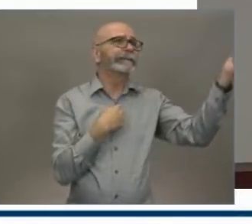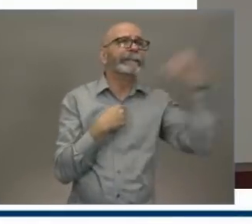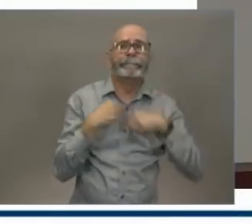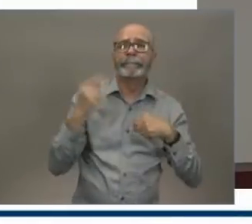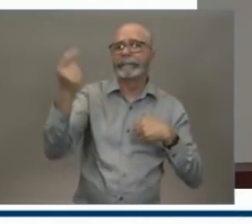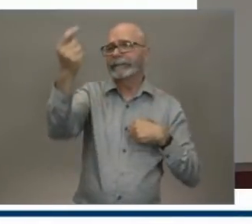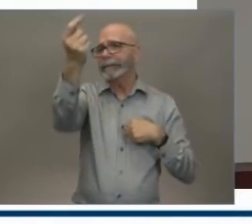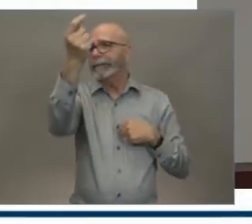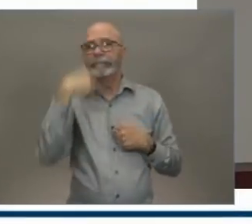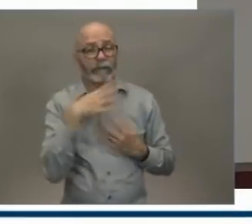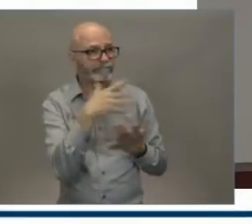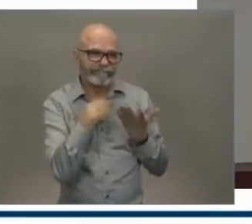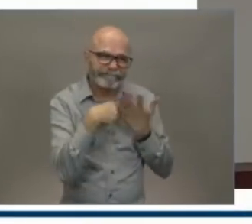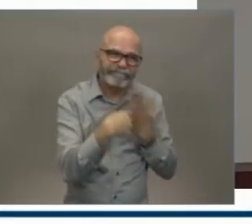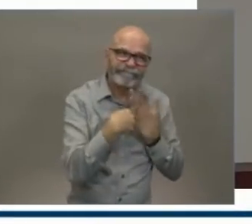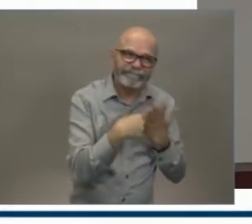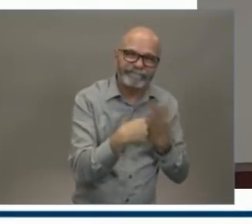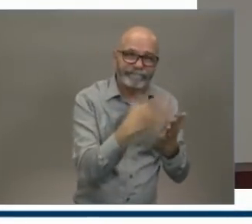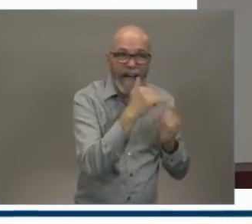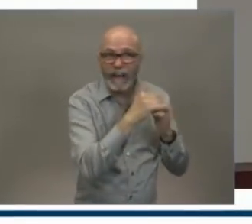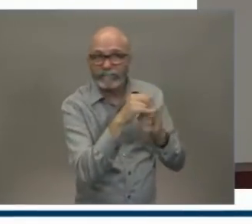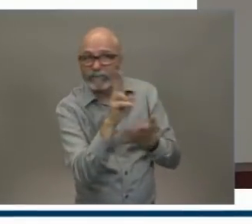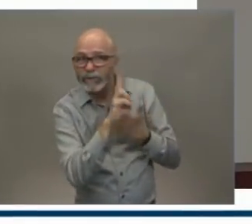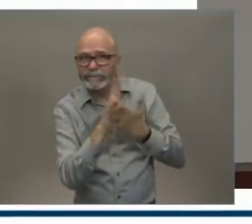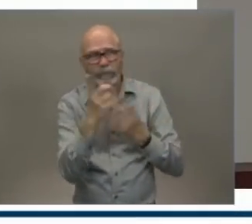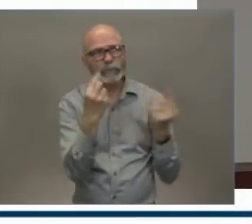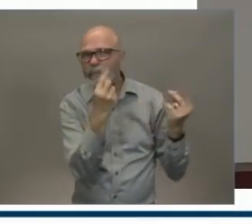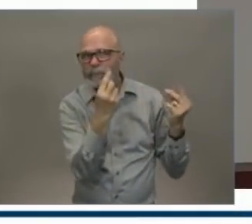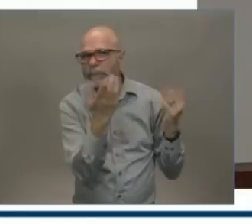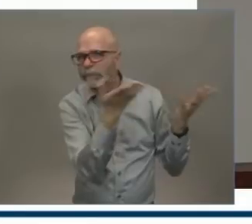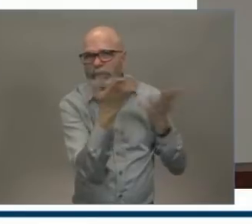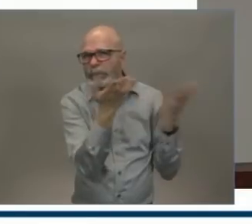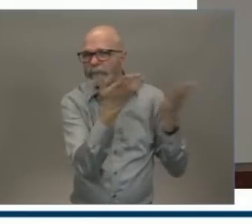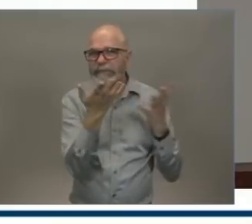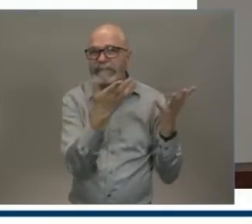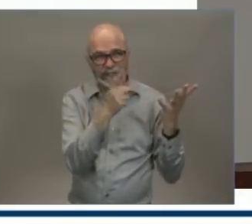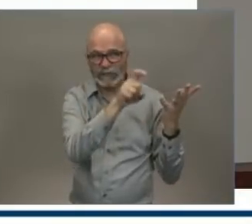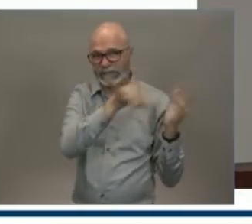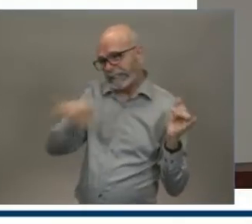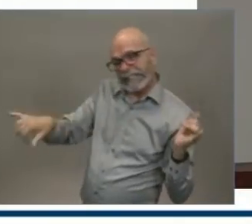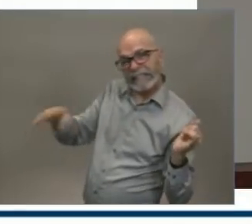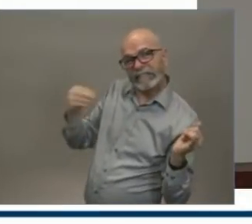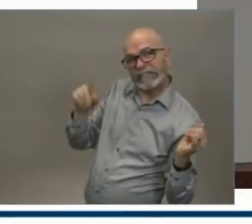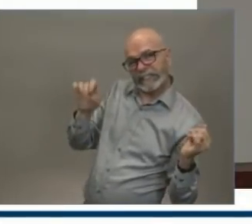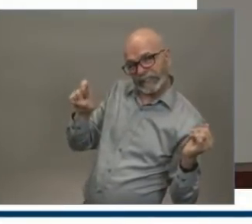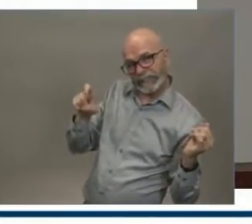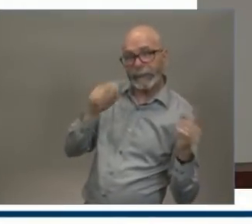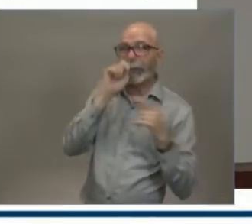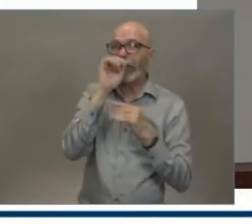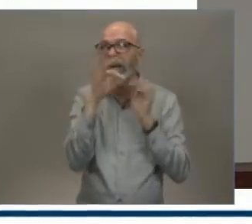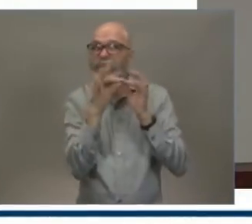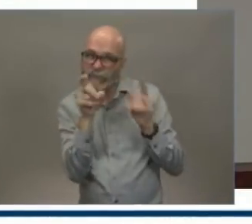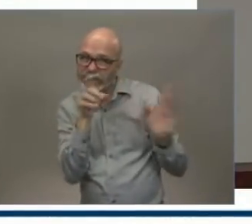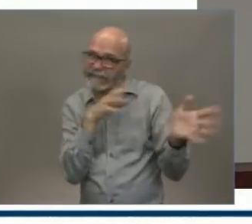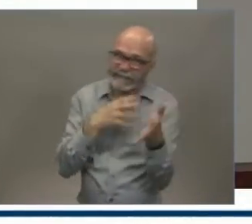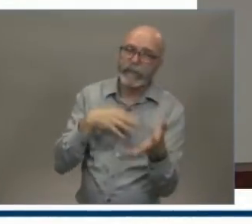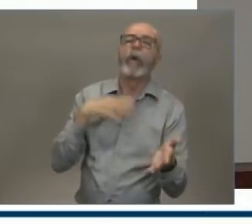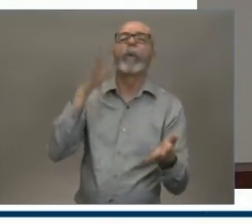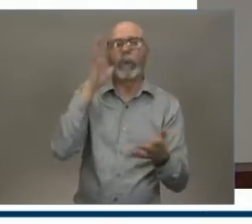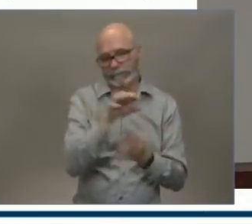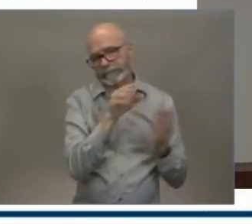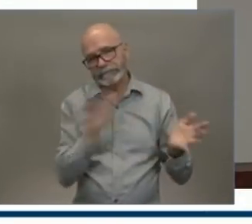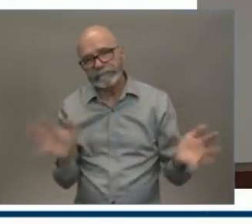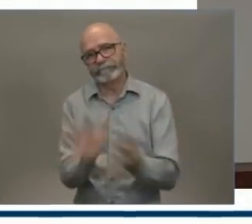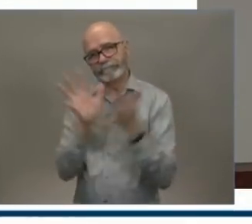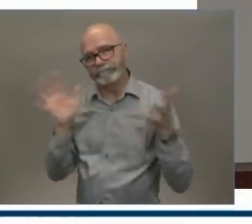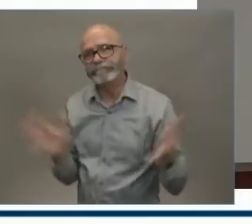those individuals are quarantined and tested. So we are having pop-up rapid testing clinics at